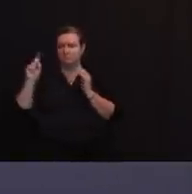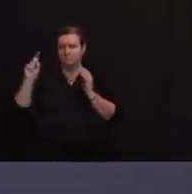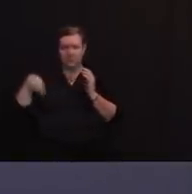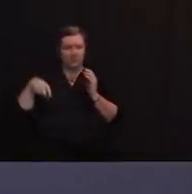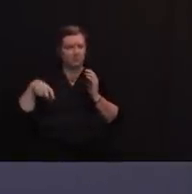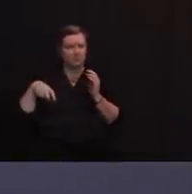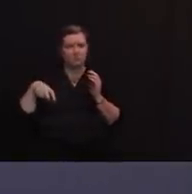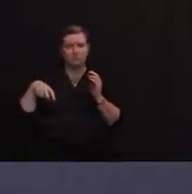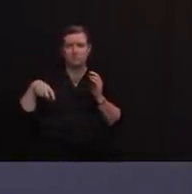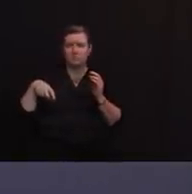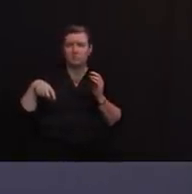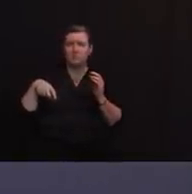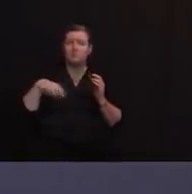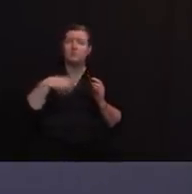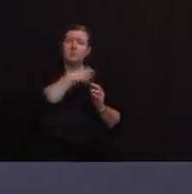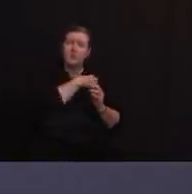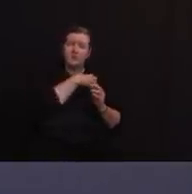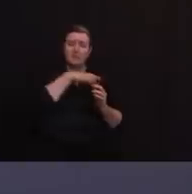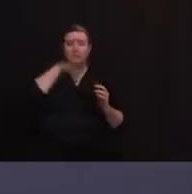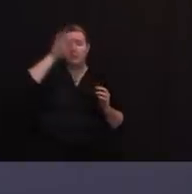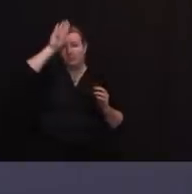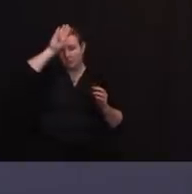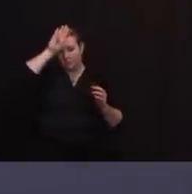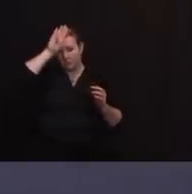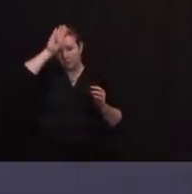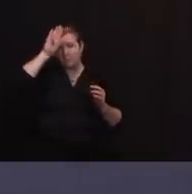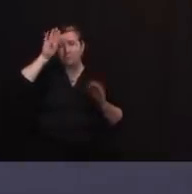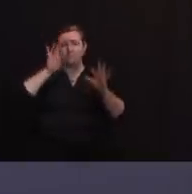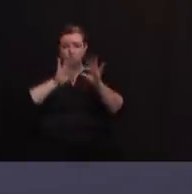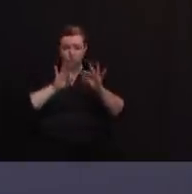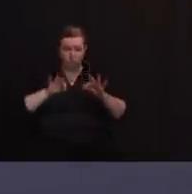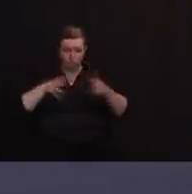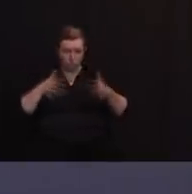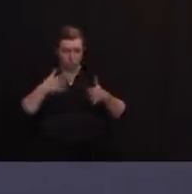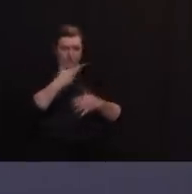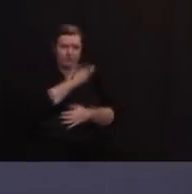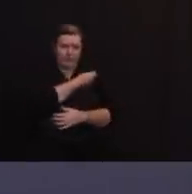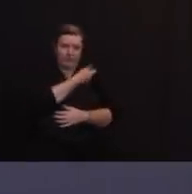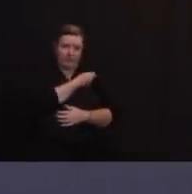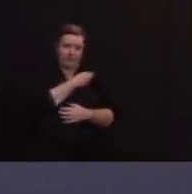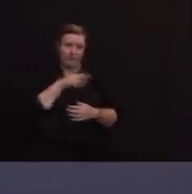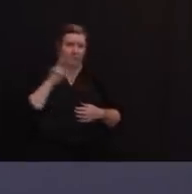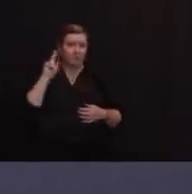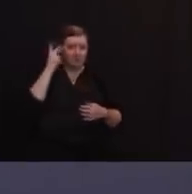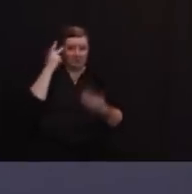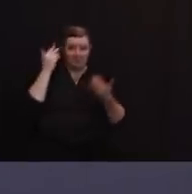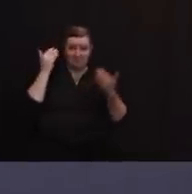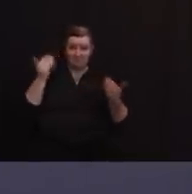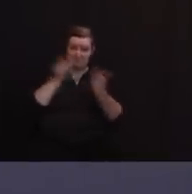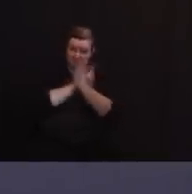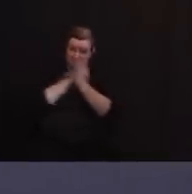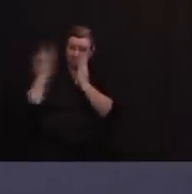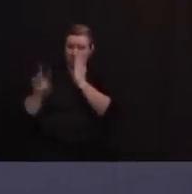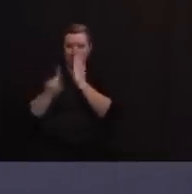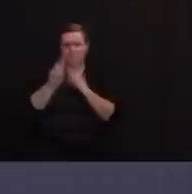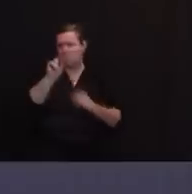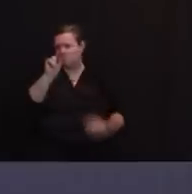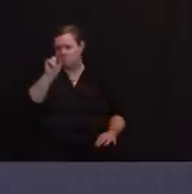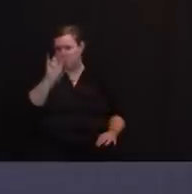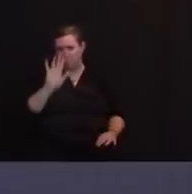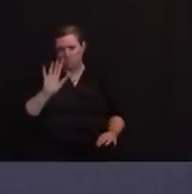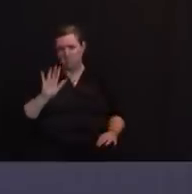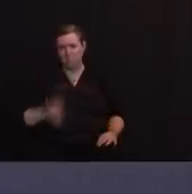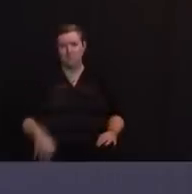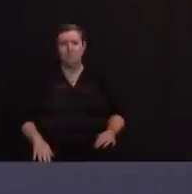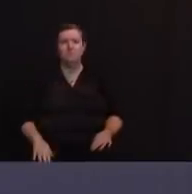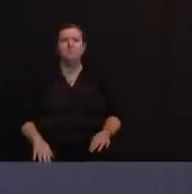law enforcement or firefighters. And listen, I think Judy's addressed this. This is, again, not and either